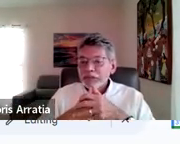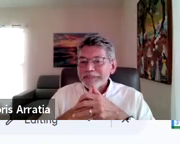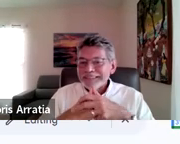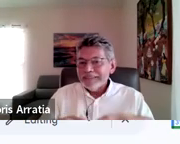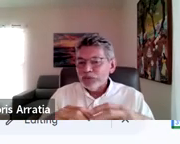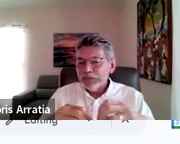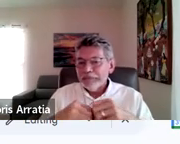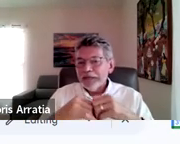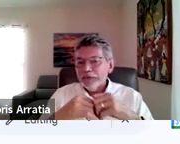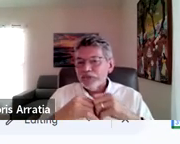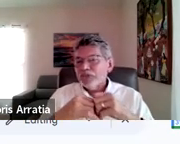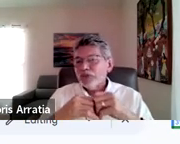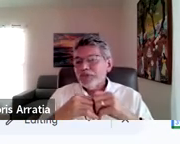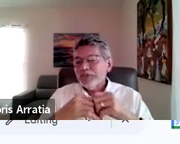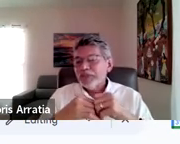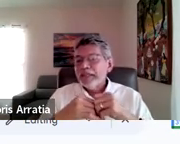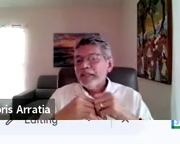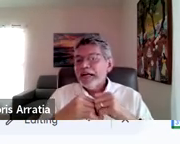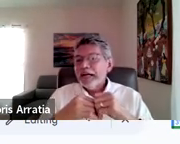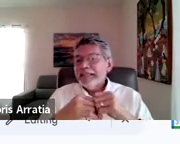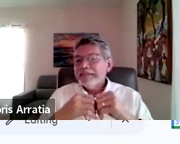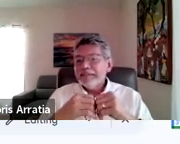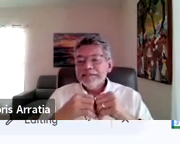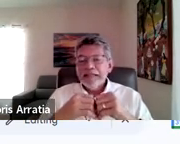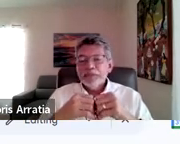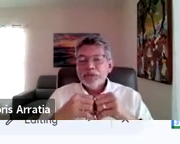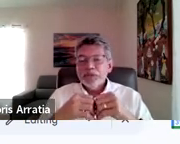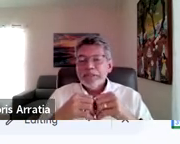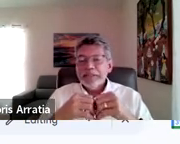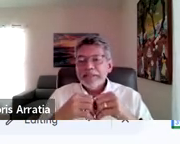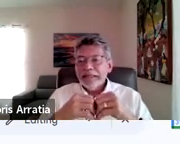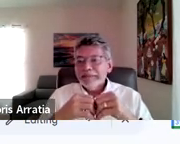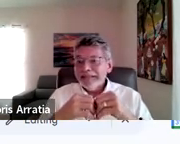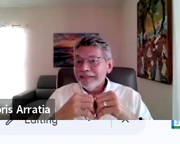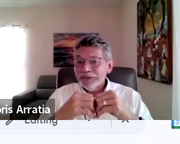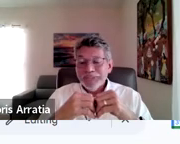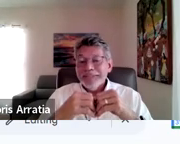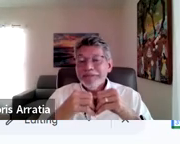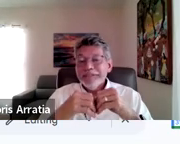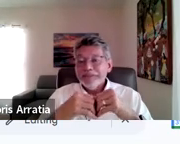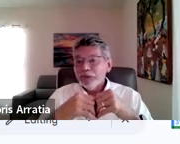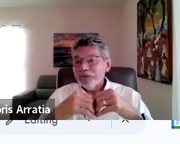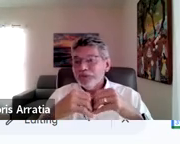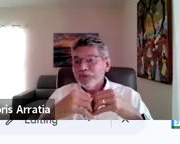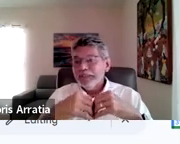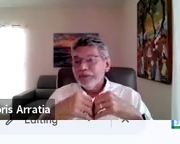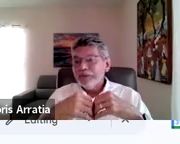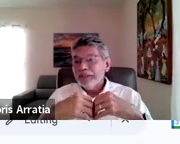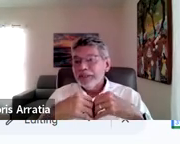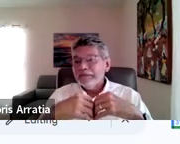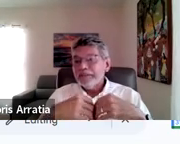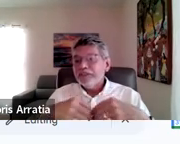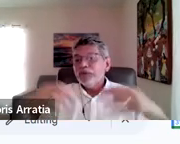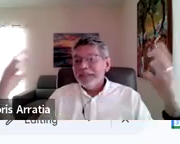federal space. But this is really about shared services. Is this an opportunity here? And I don't know, Jenny, maybe this goes into your lane